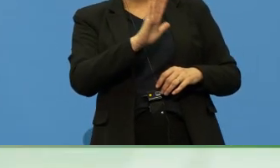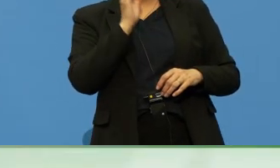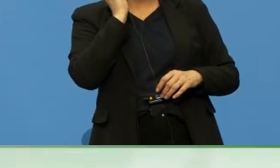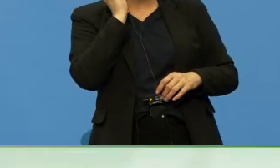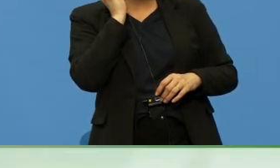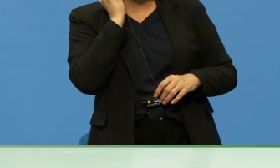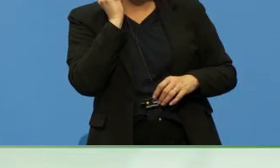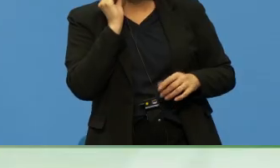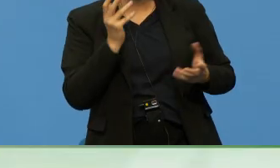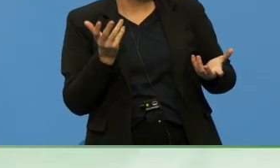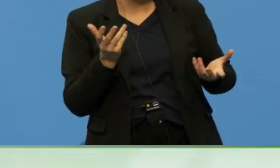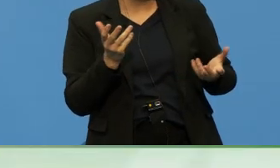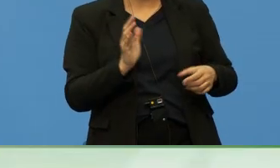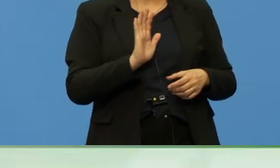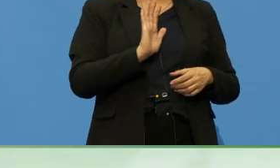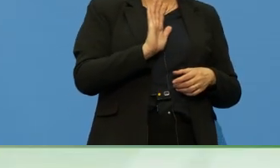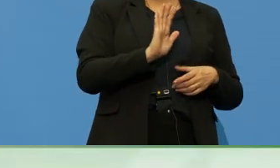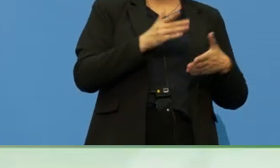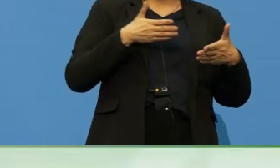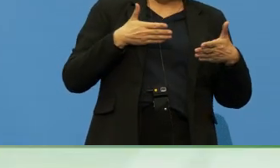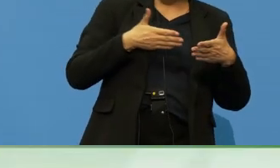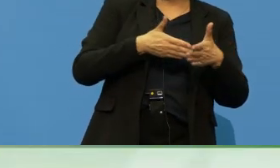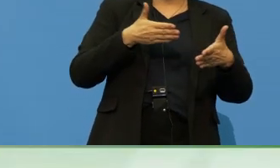are the barriers. Where do you meet